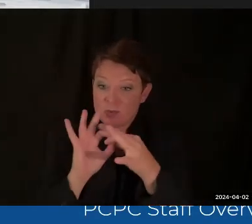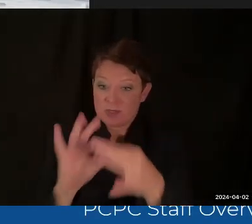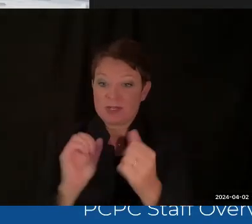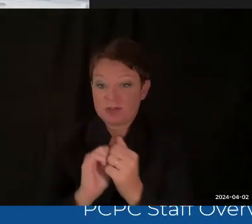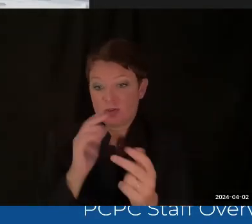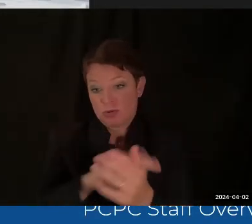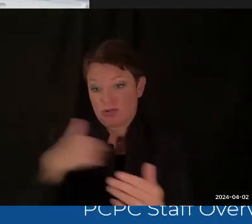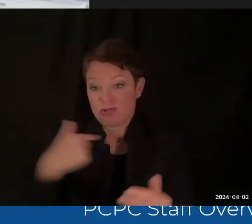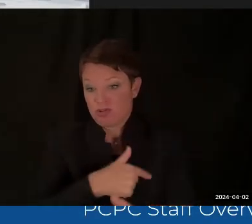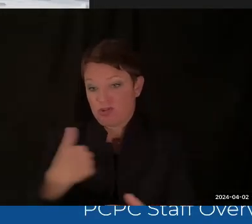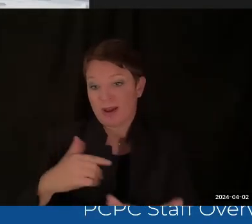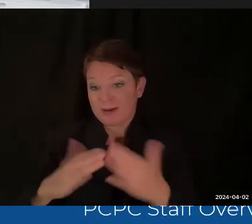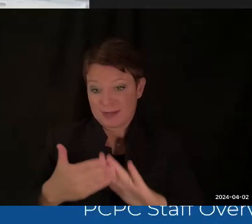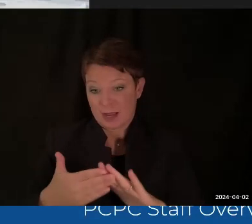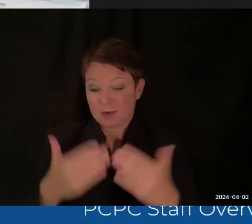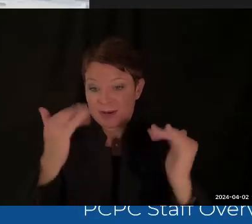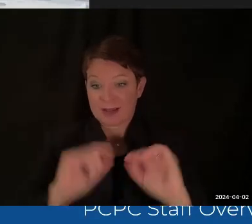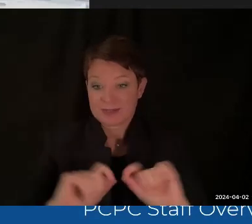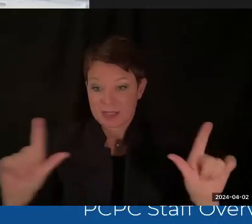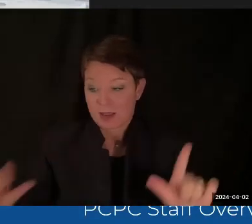Chinatown. Next slide.